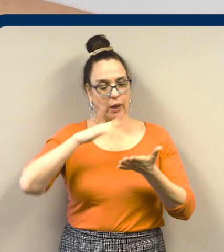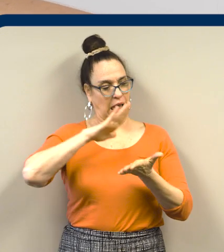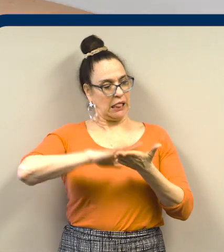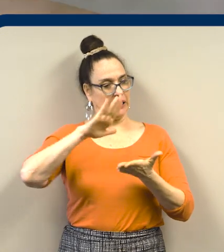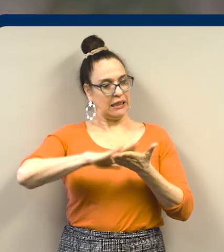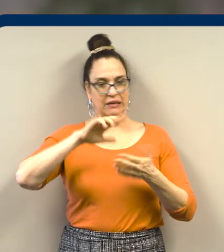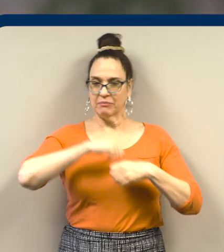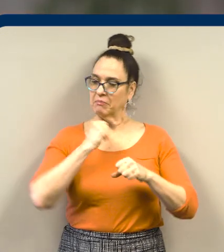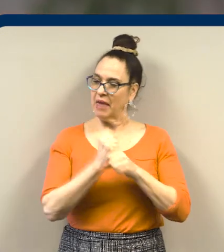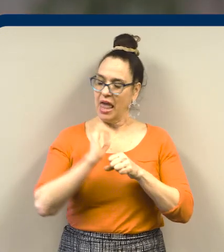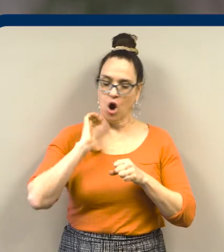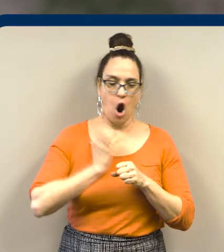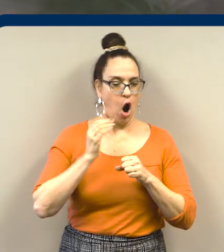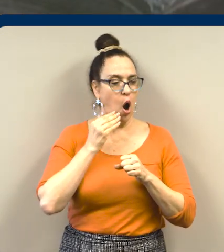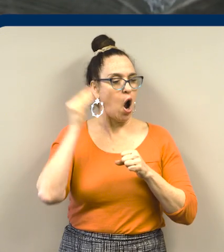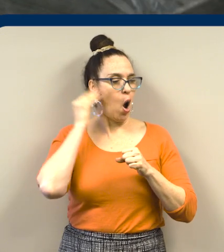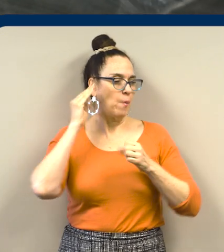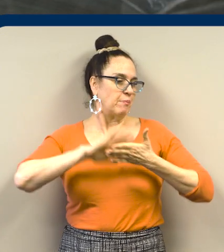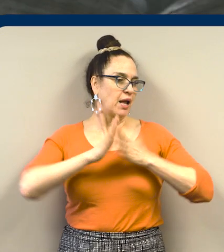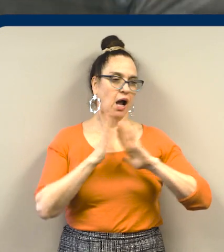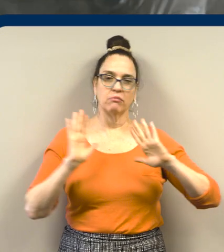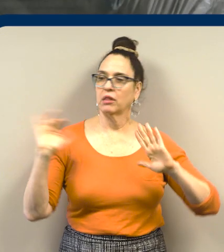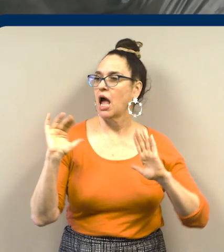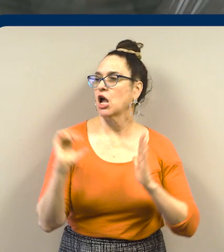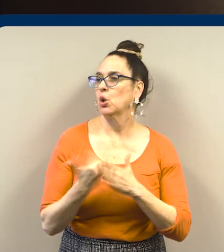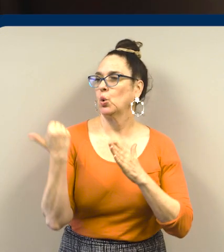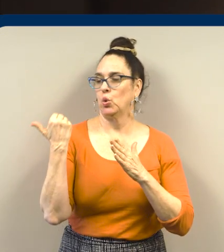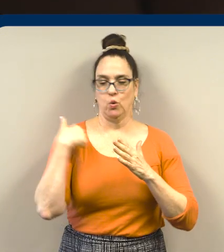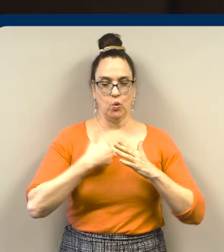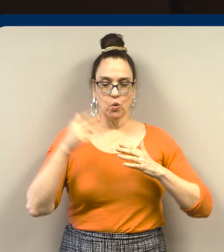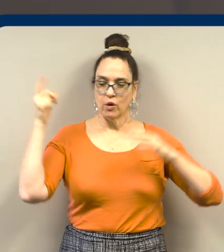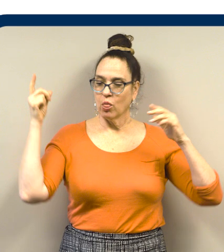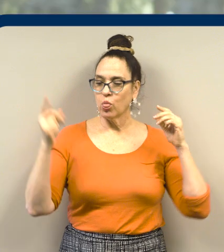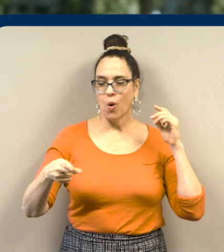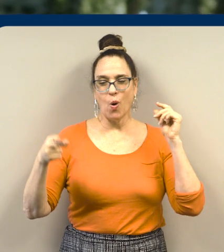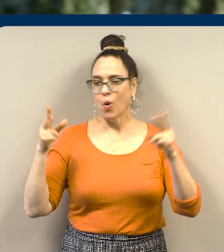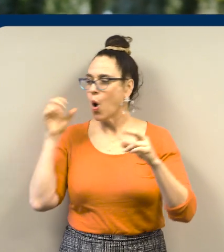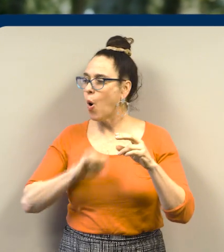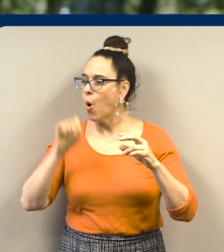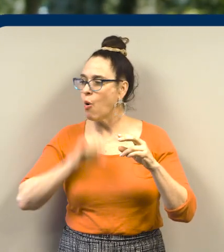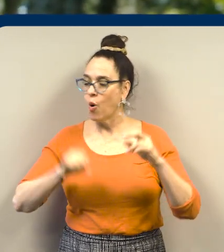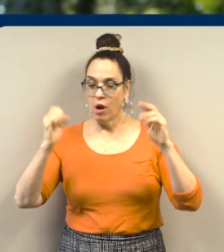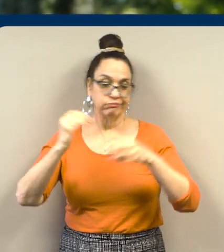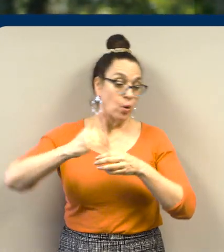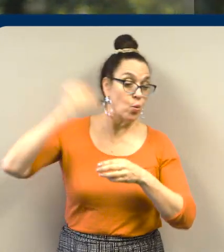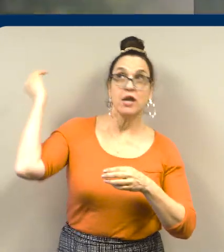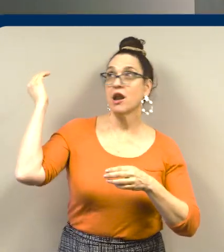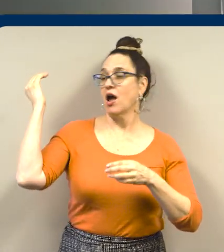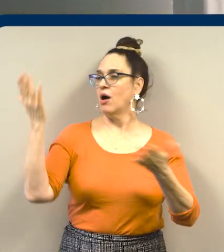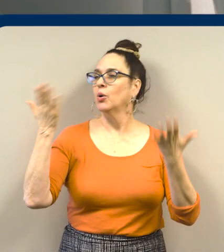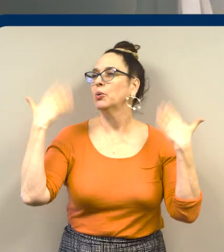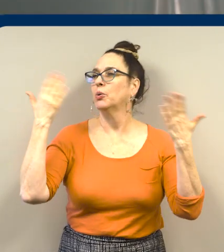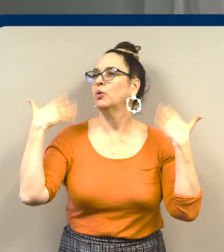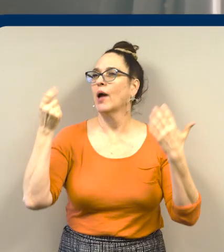opportunity to refresh the home by throwing away old and unnecessary items. Let new air in by